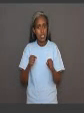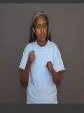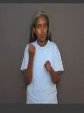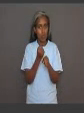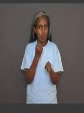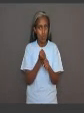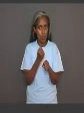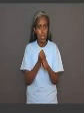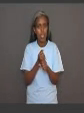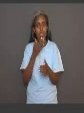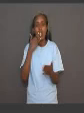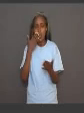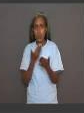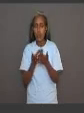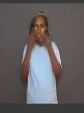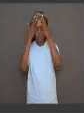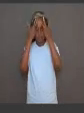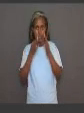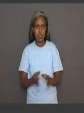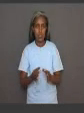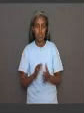make good decisions.